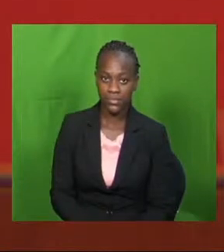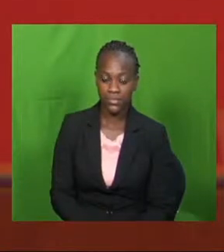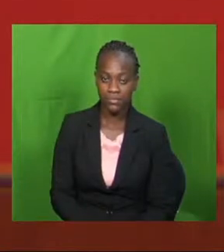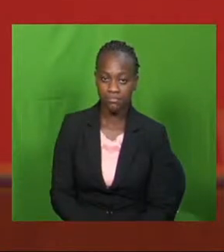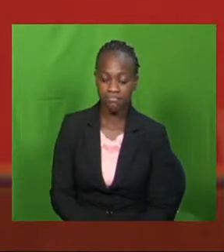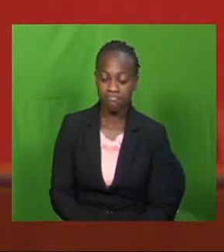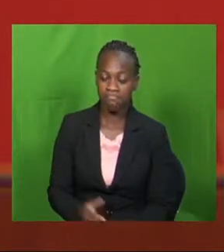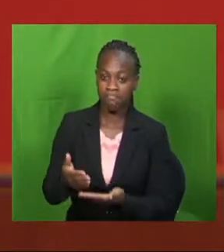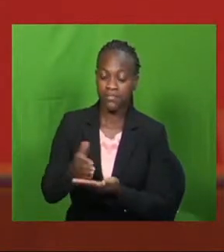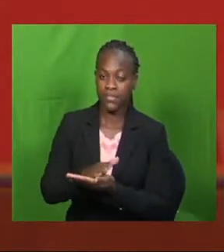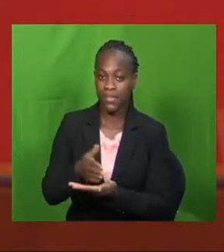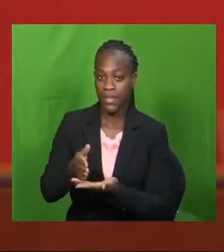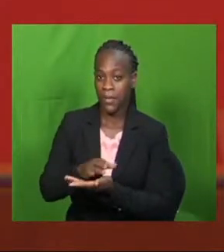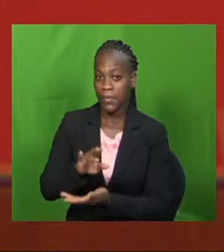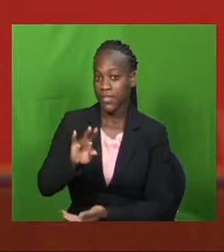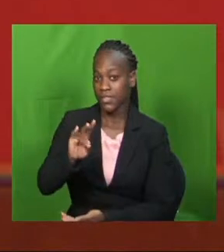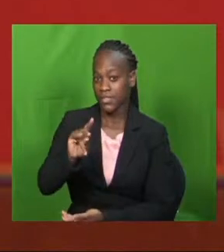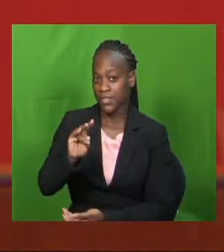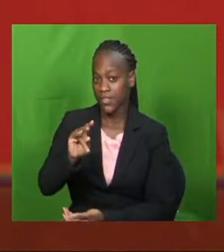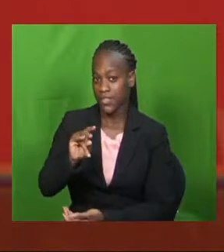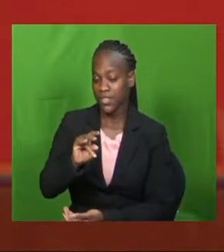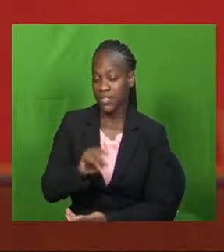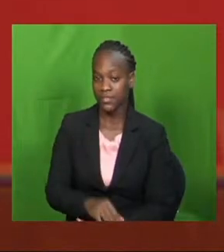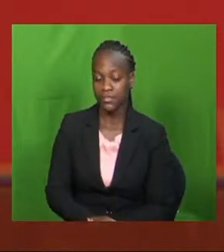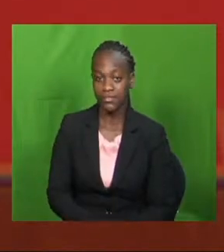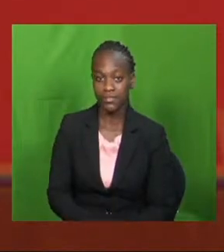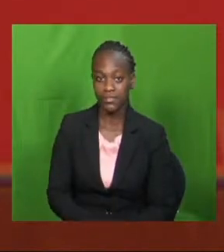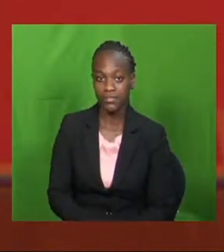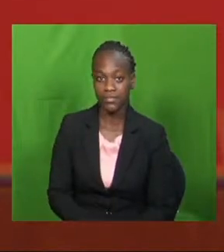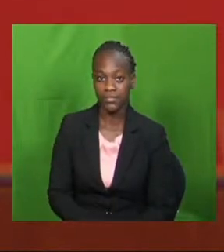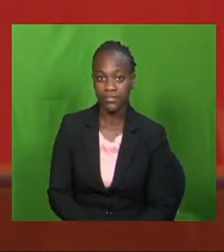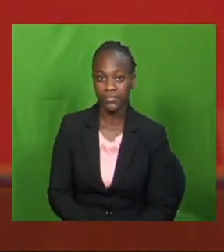Page 17.